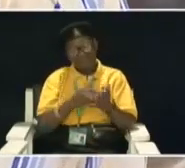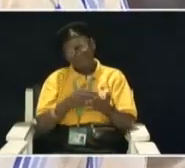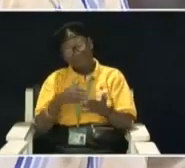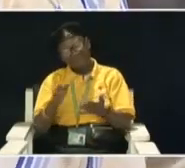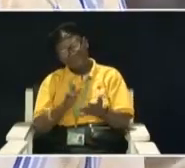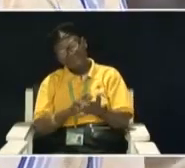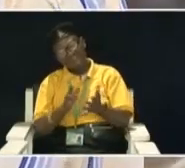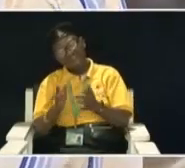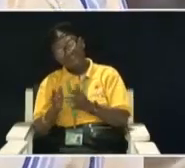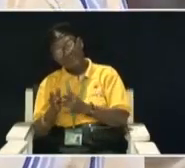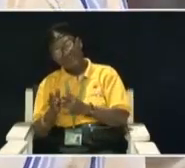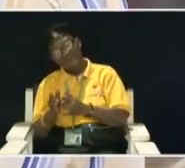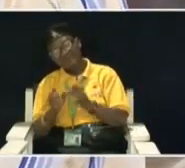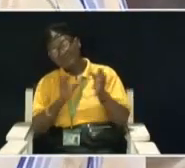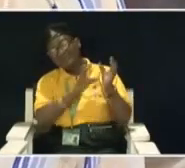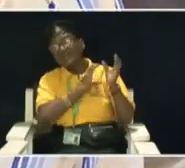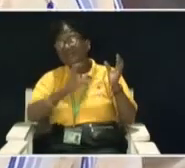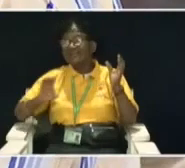is